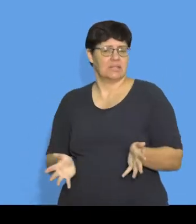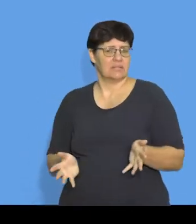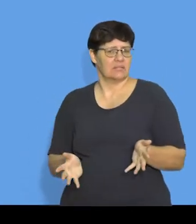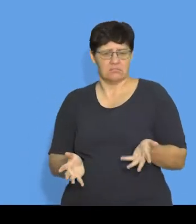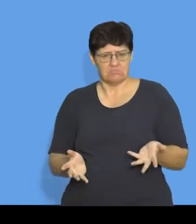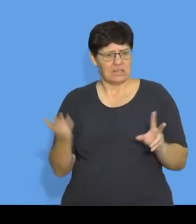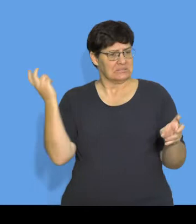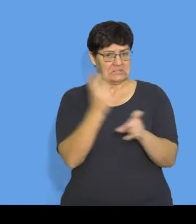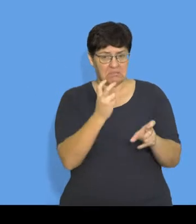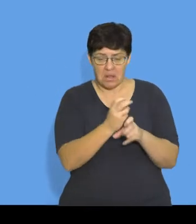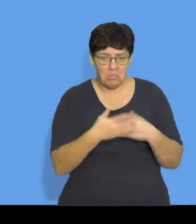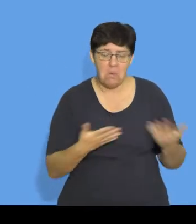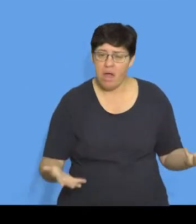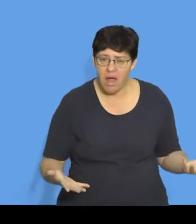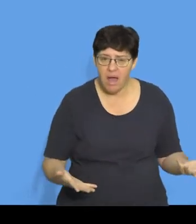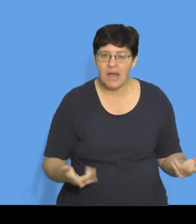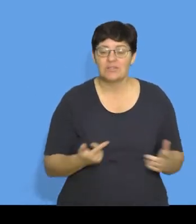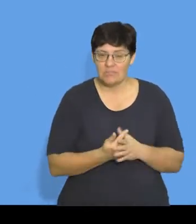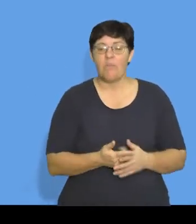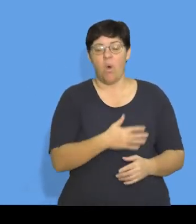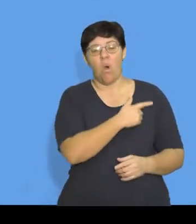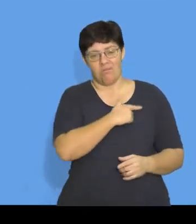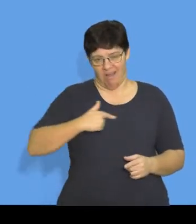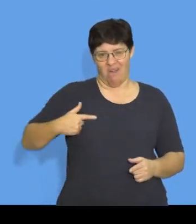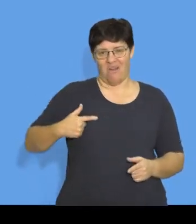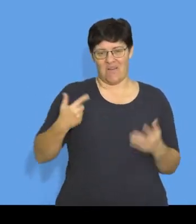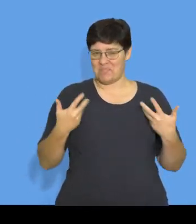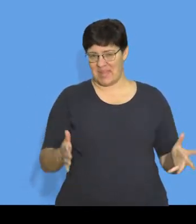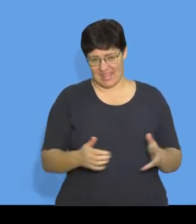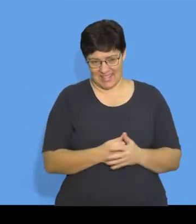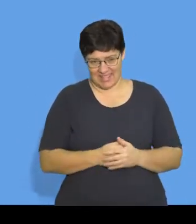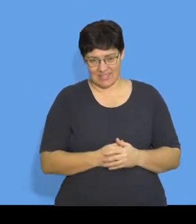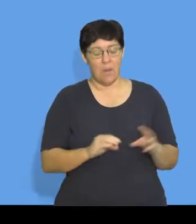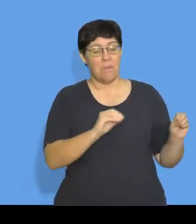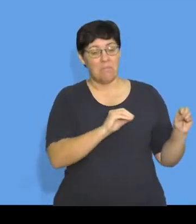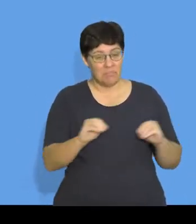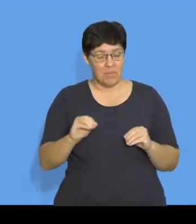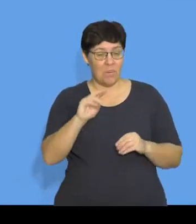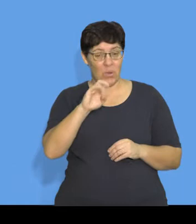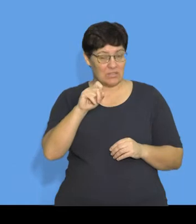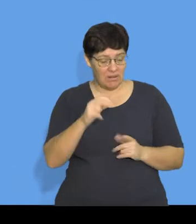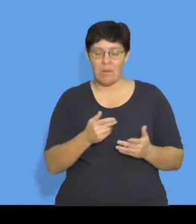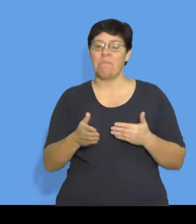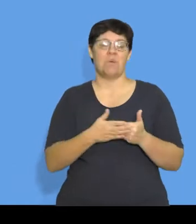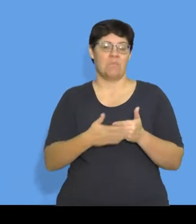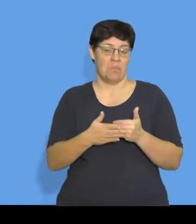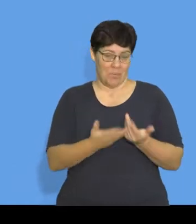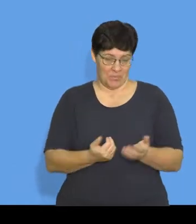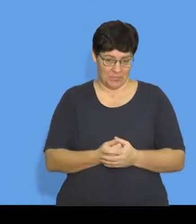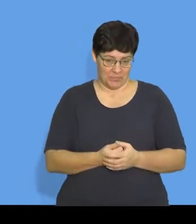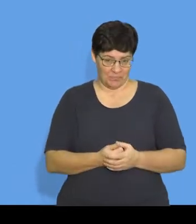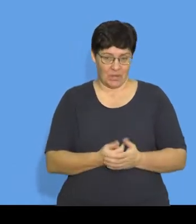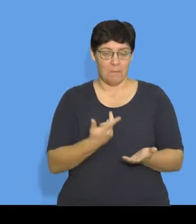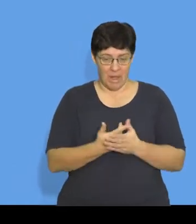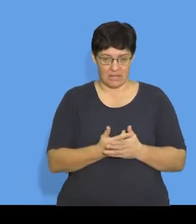more difficult, there's just a longer graph, so we're looking at more motion, but it's still a